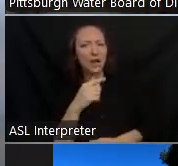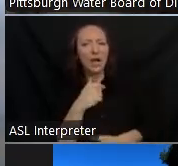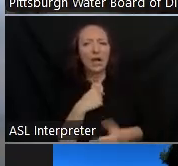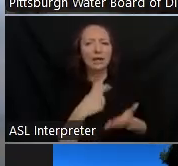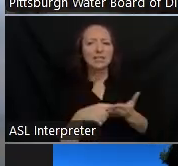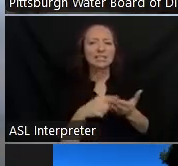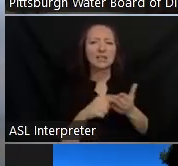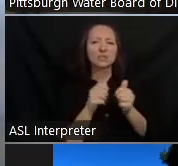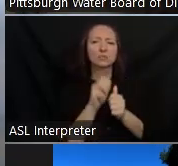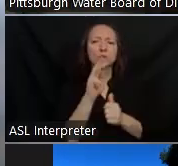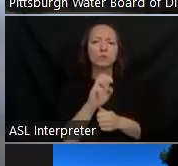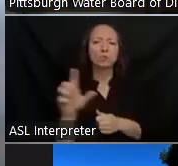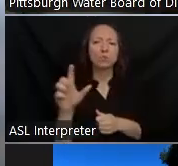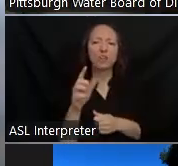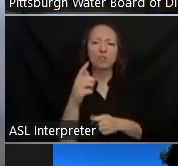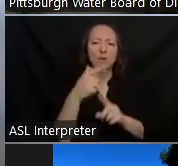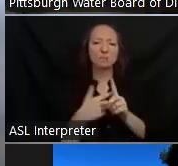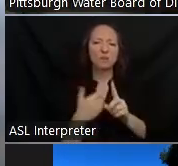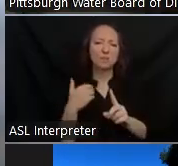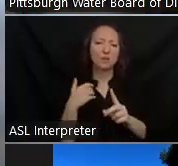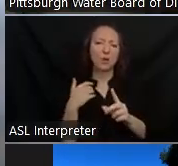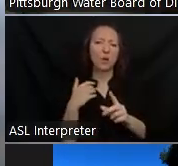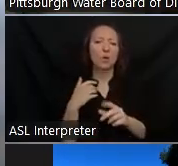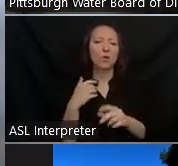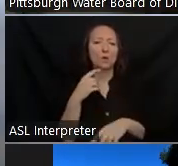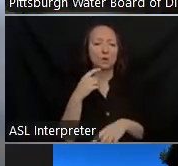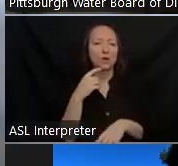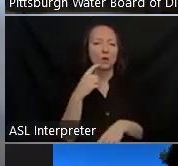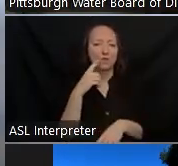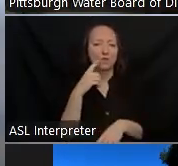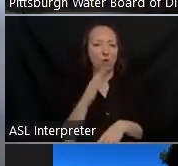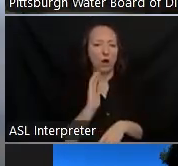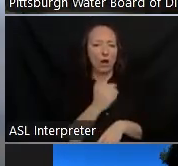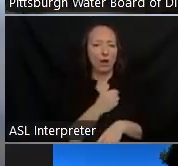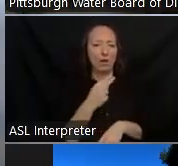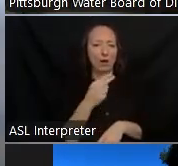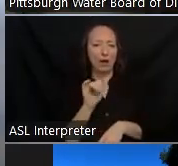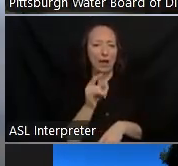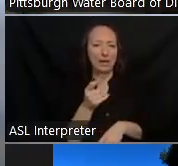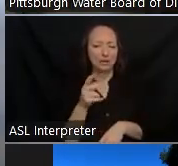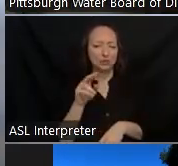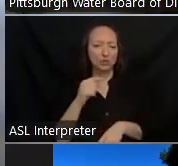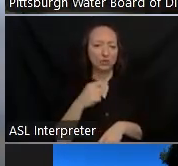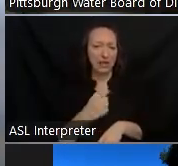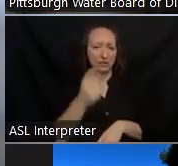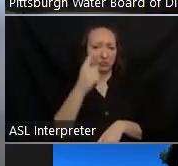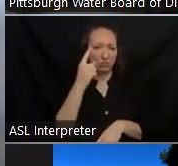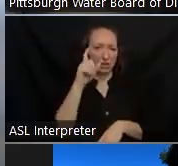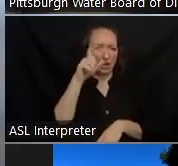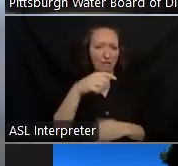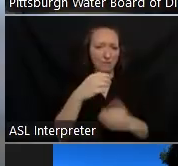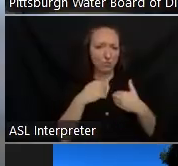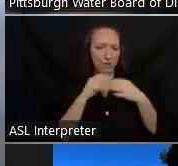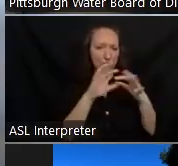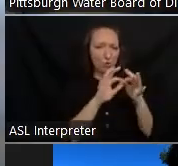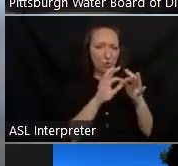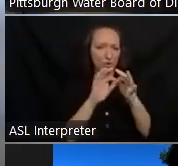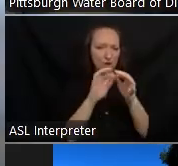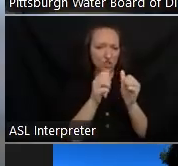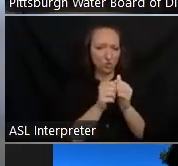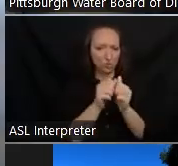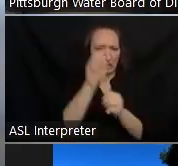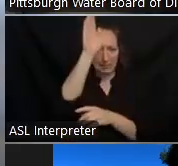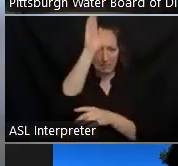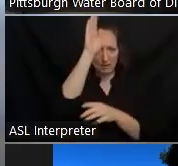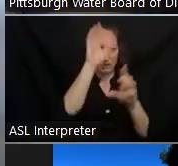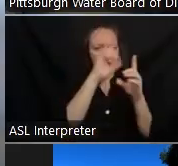fire hydrants, and I understand there's coordination with the fire department to ensure that the hydrants